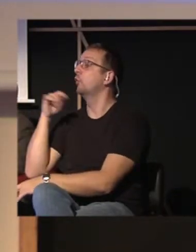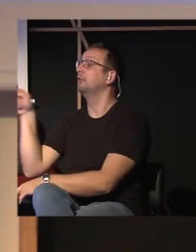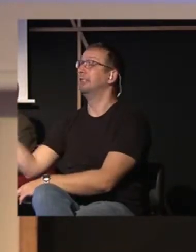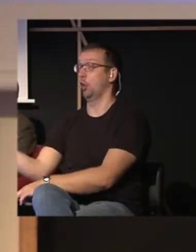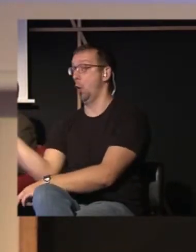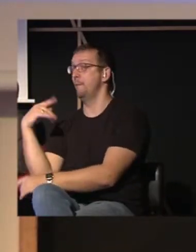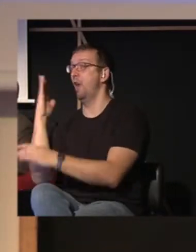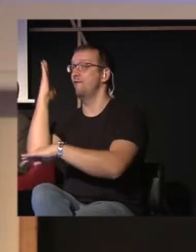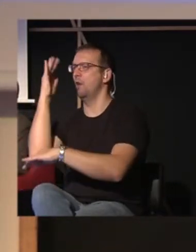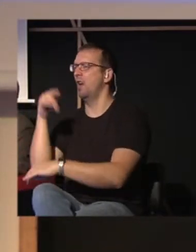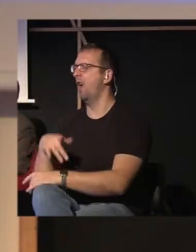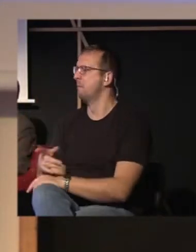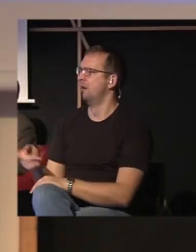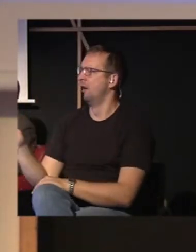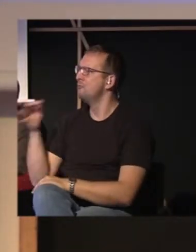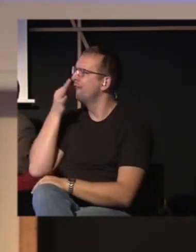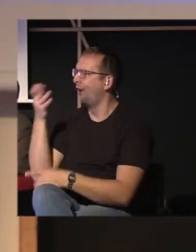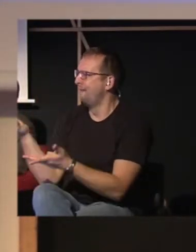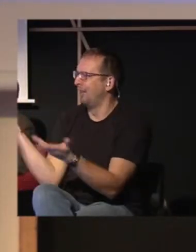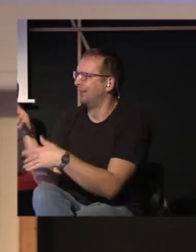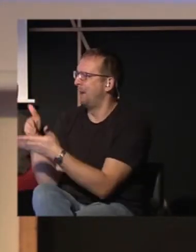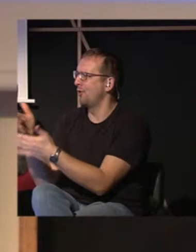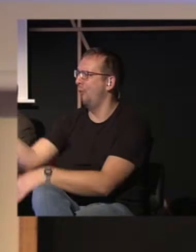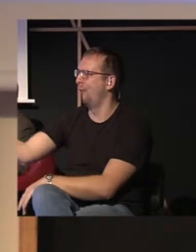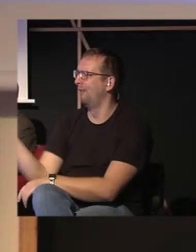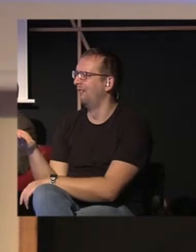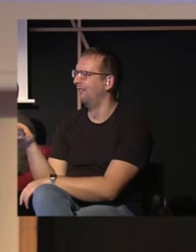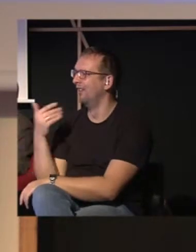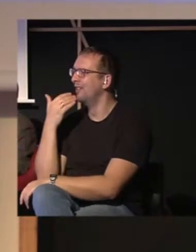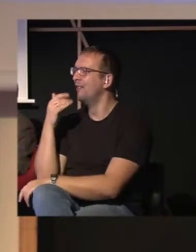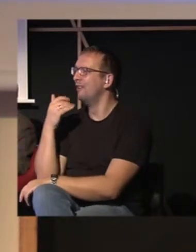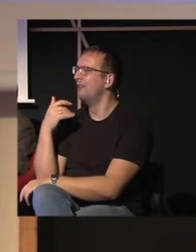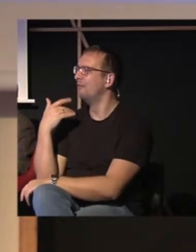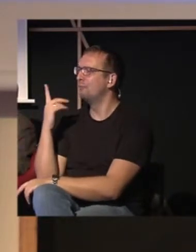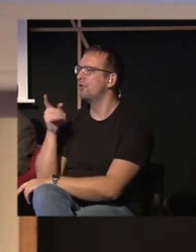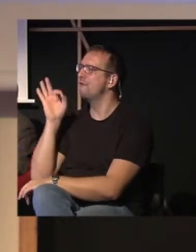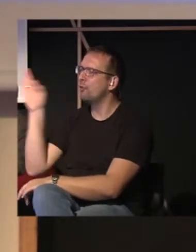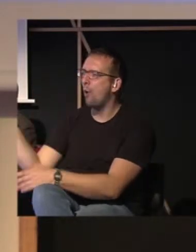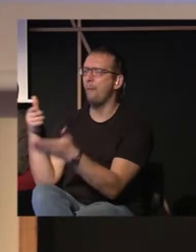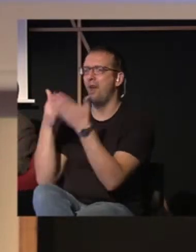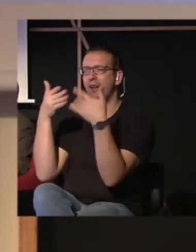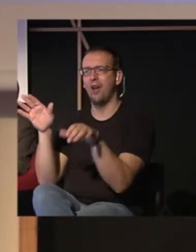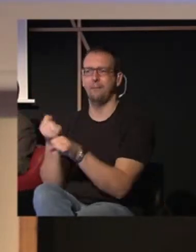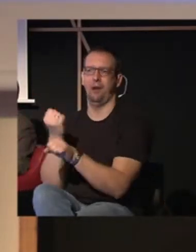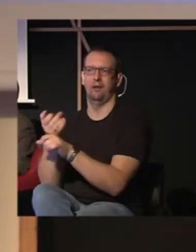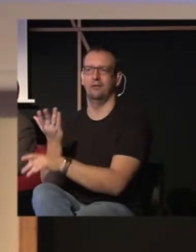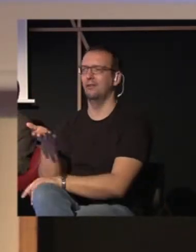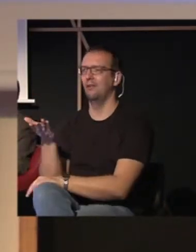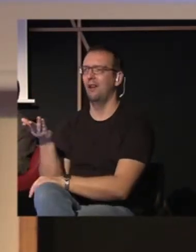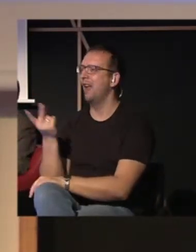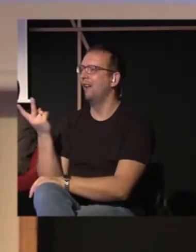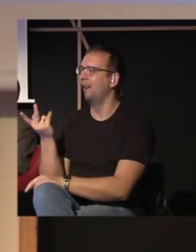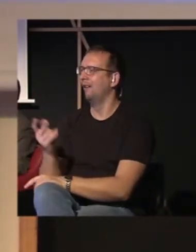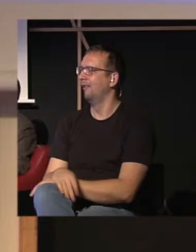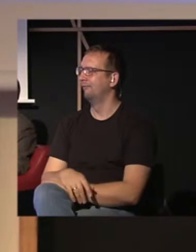the main thing now is that we try in advance to contact the event organiser and explain the situation to them and